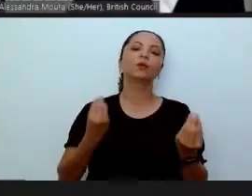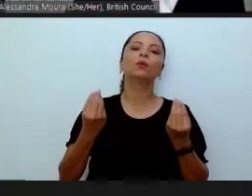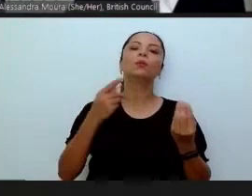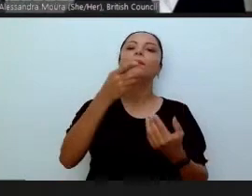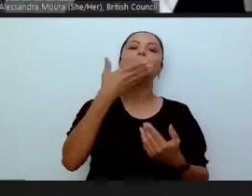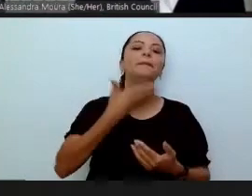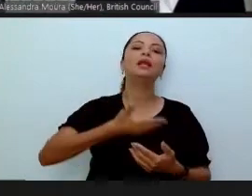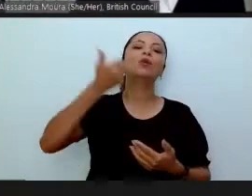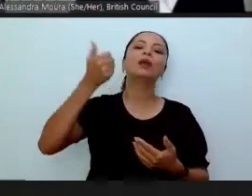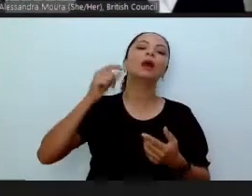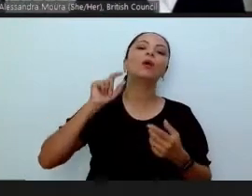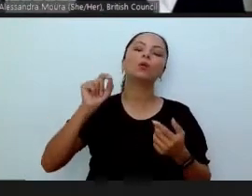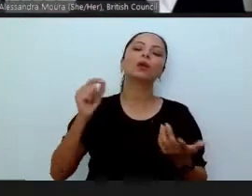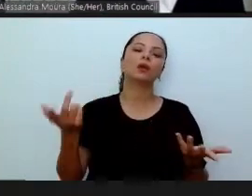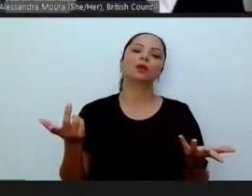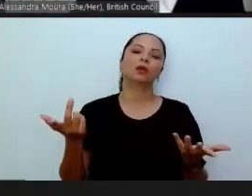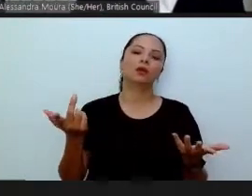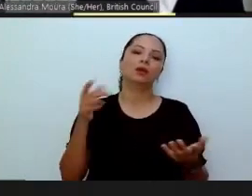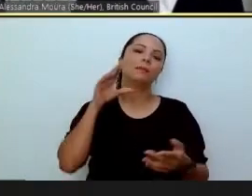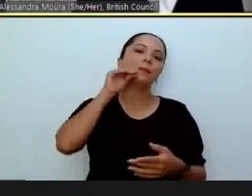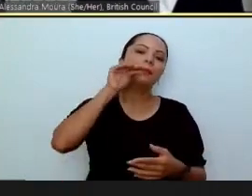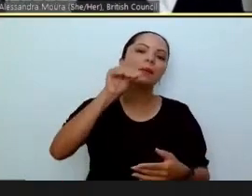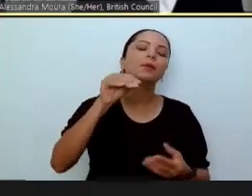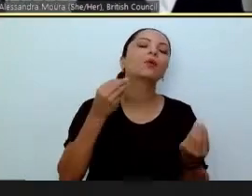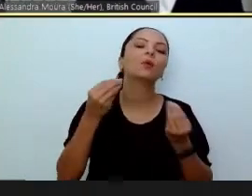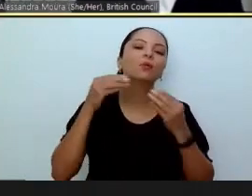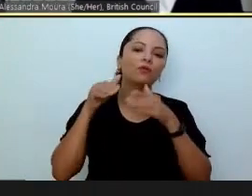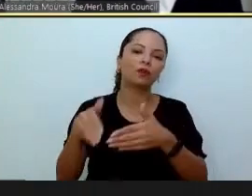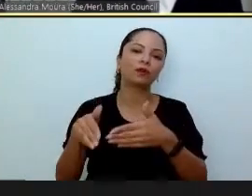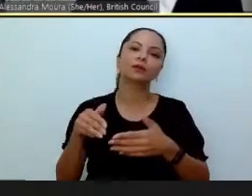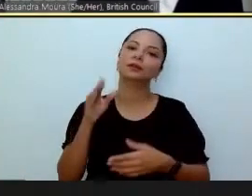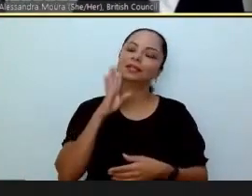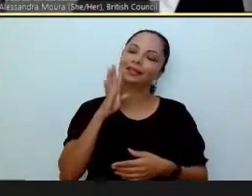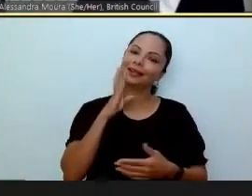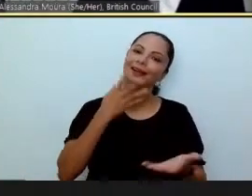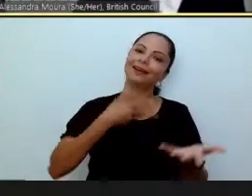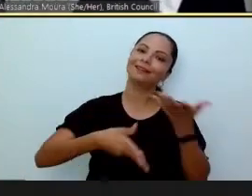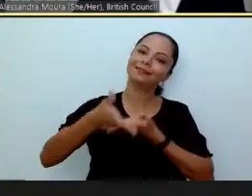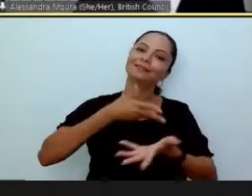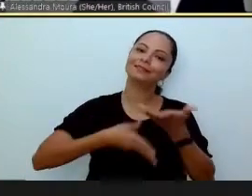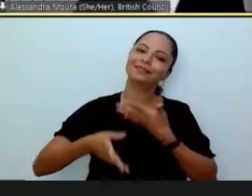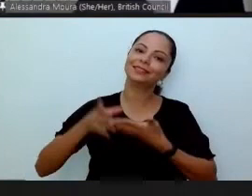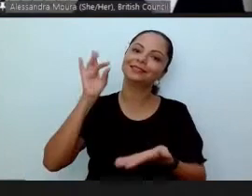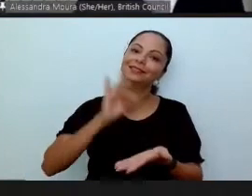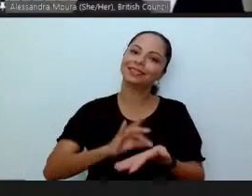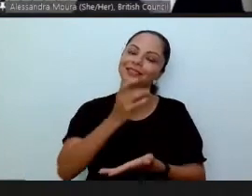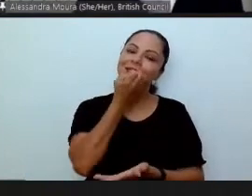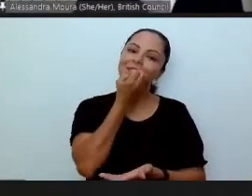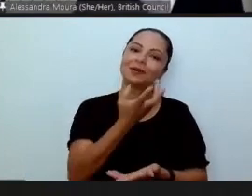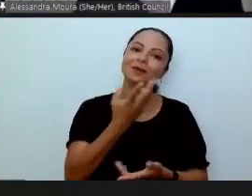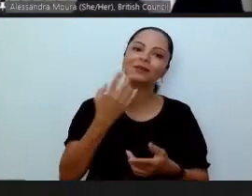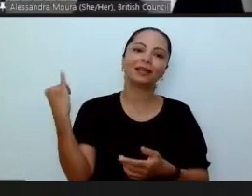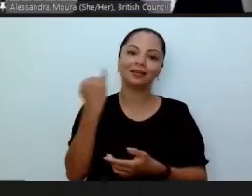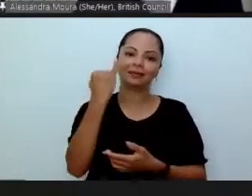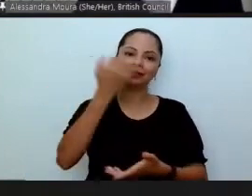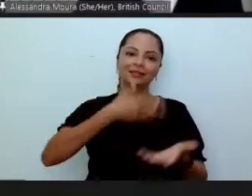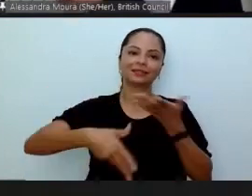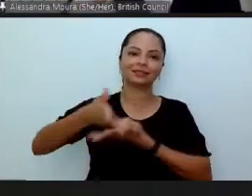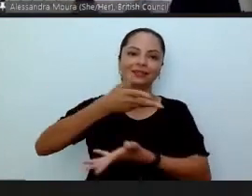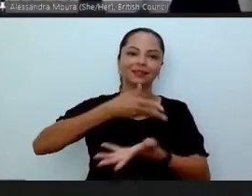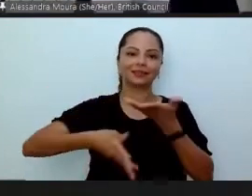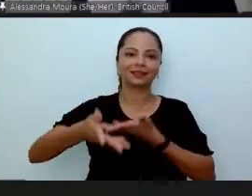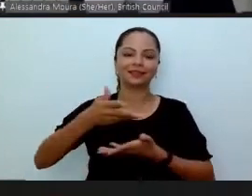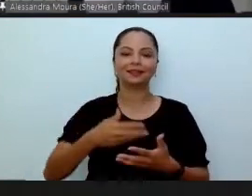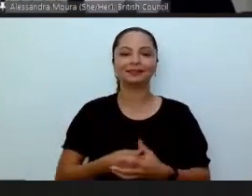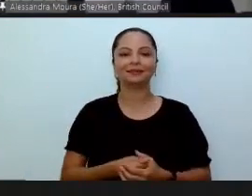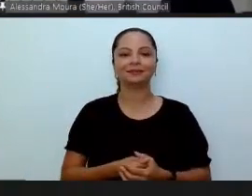but that's why we're having this discussion. Exactly. That's the point. Yeah. So, however, I